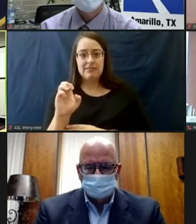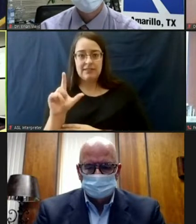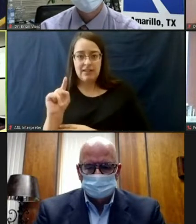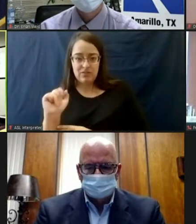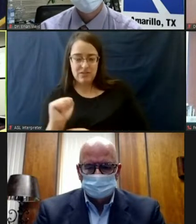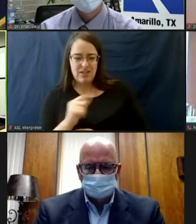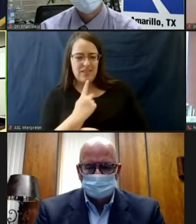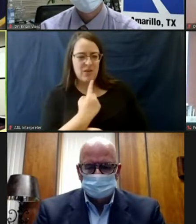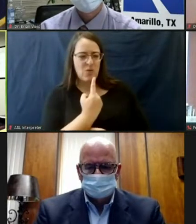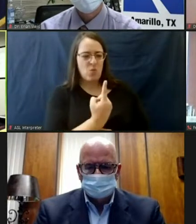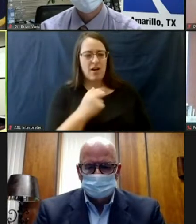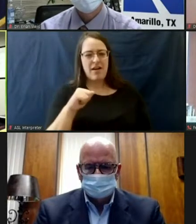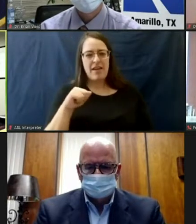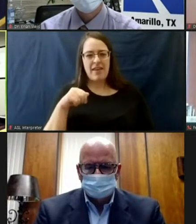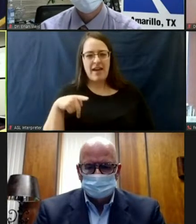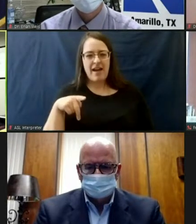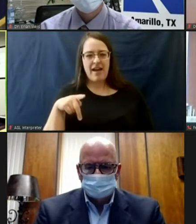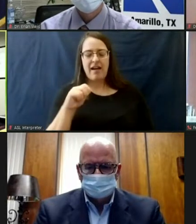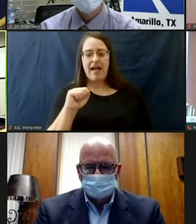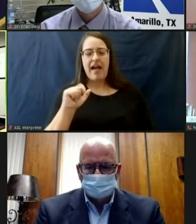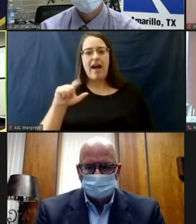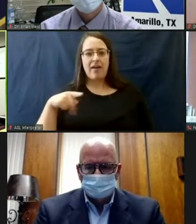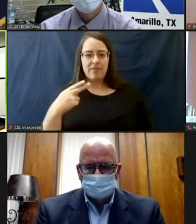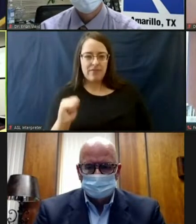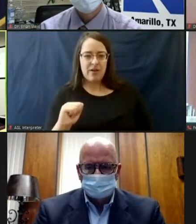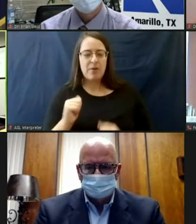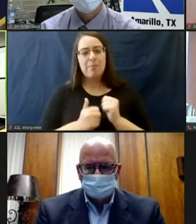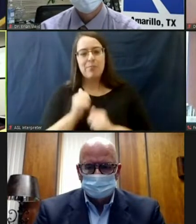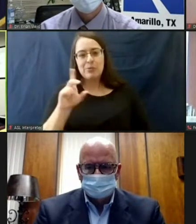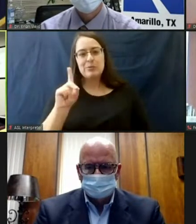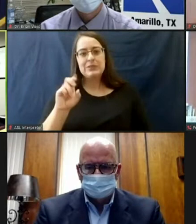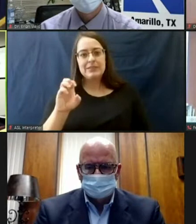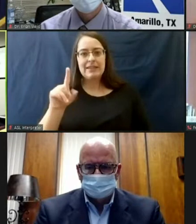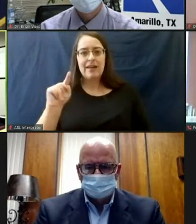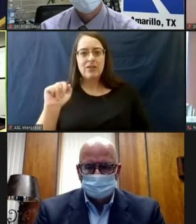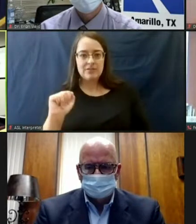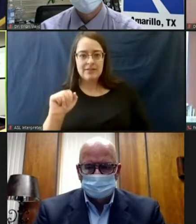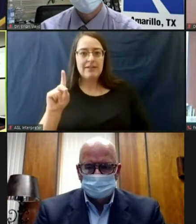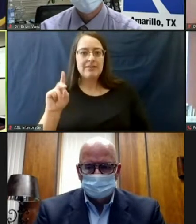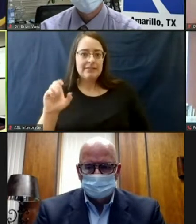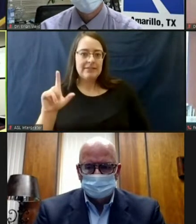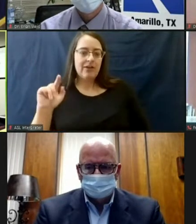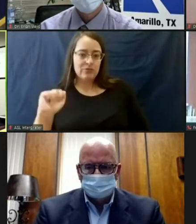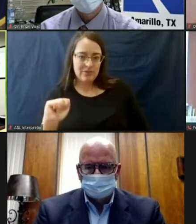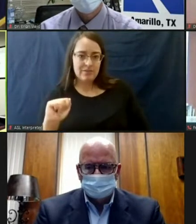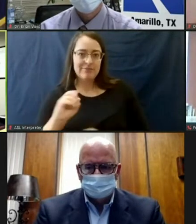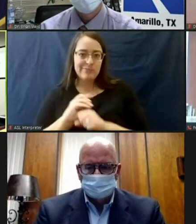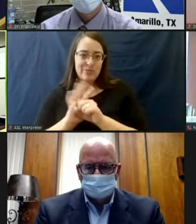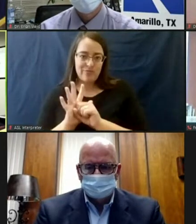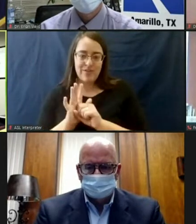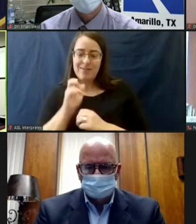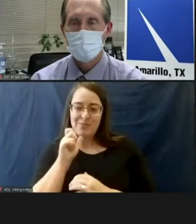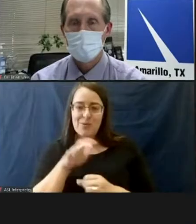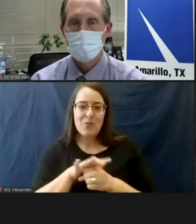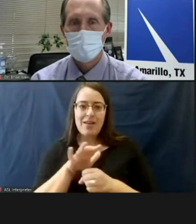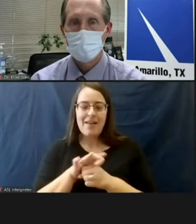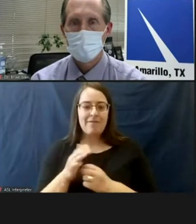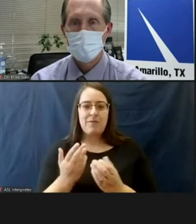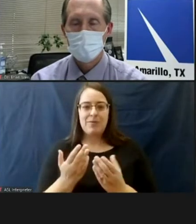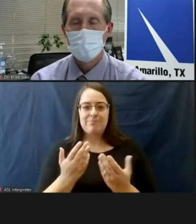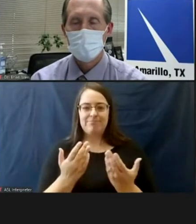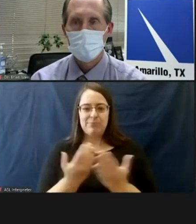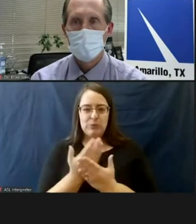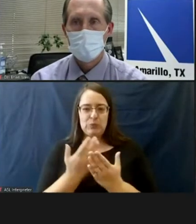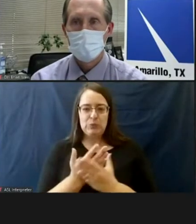Alpha variant, but most of them were all Delta variant. And again, I don't think we have enough Mu presence in the